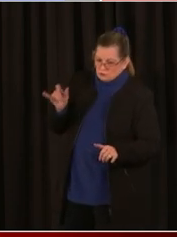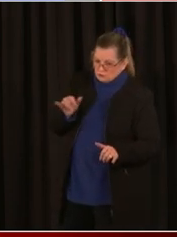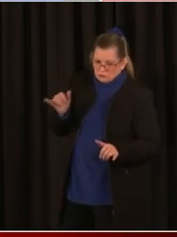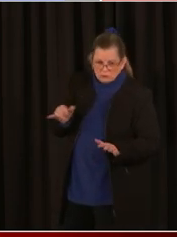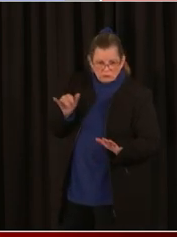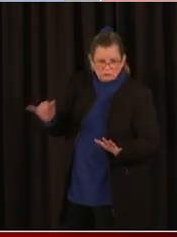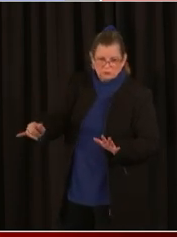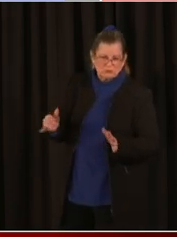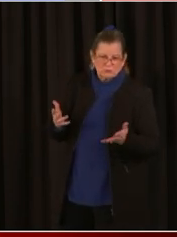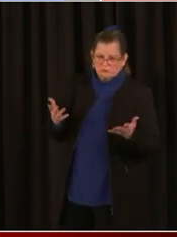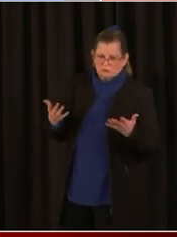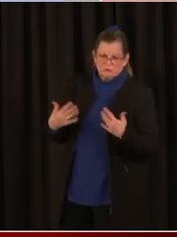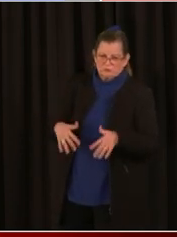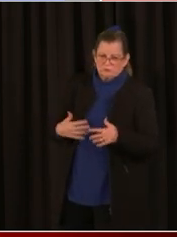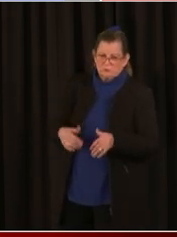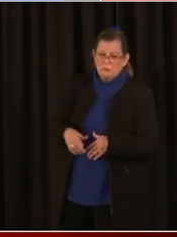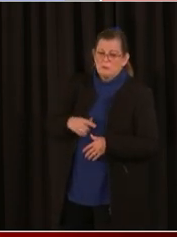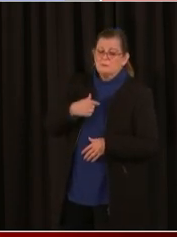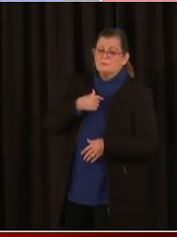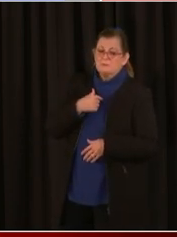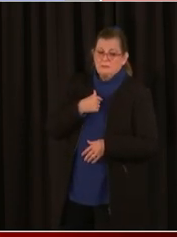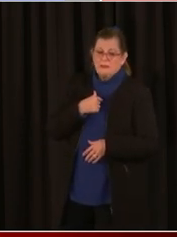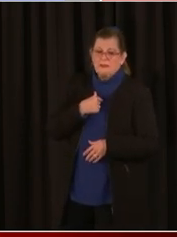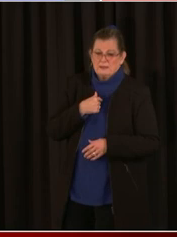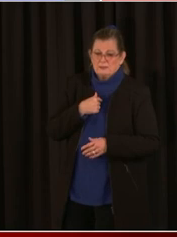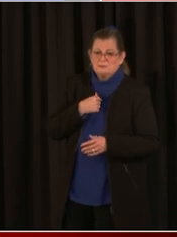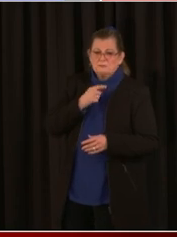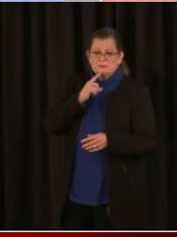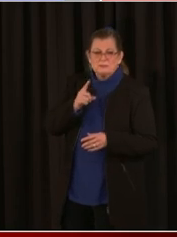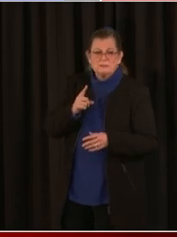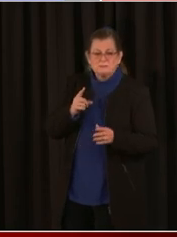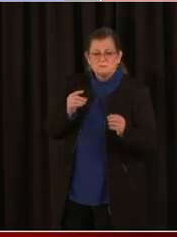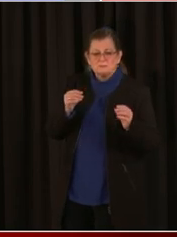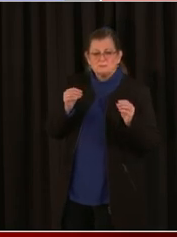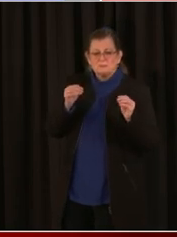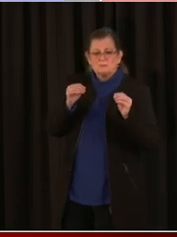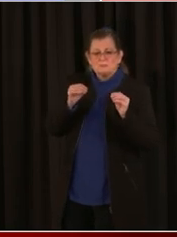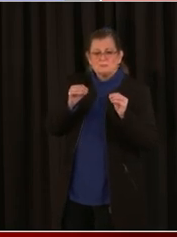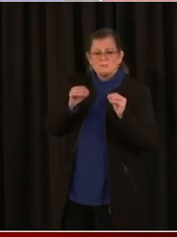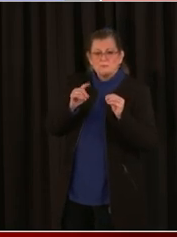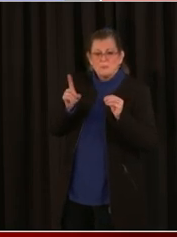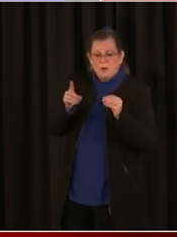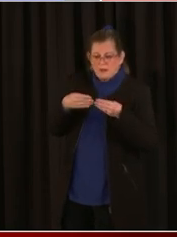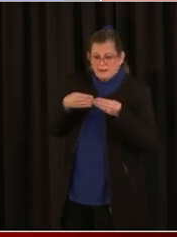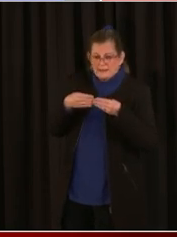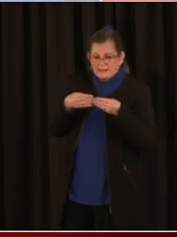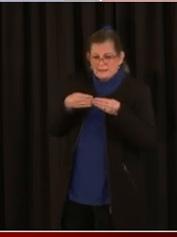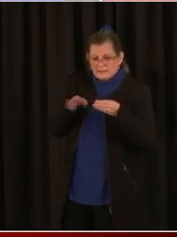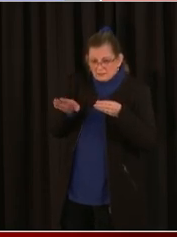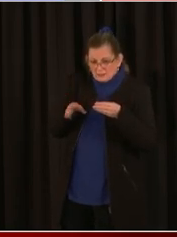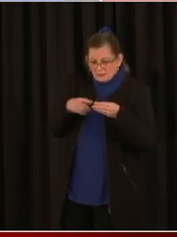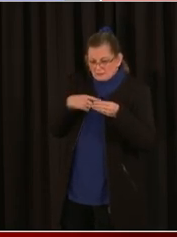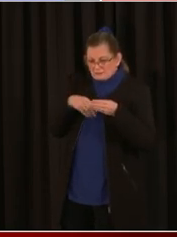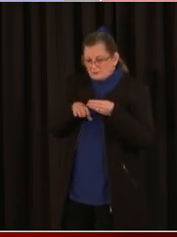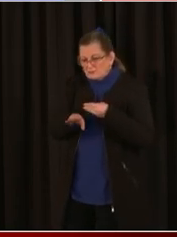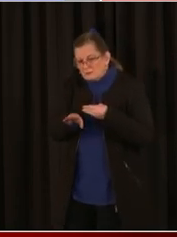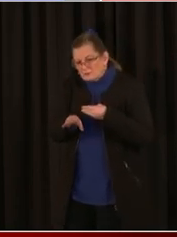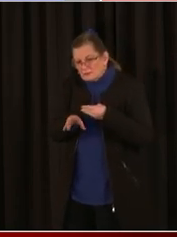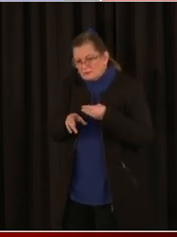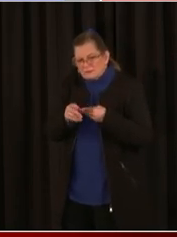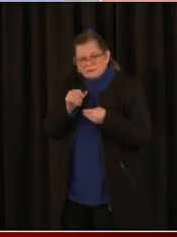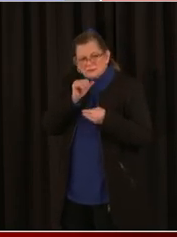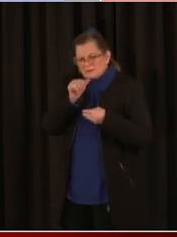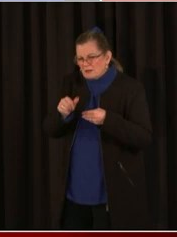hope they won't be. Even if they are, sooner or later there's going to be a gate that opens. So I don't think that this is going to go